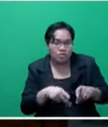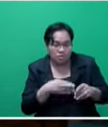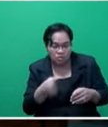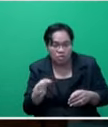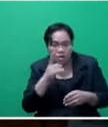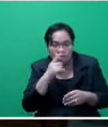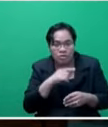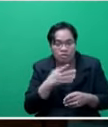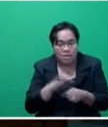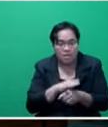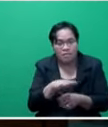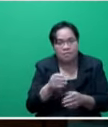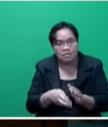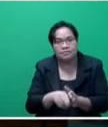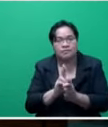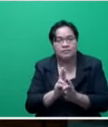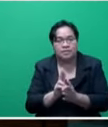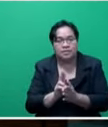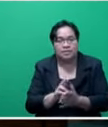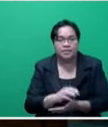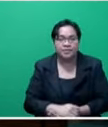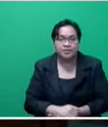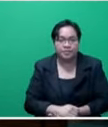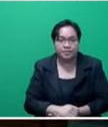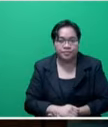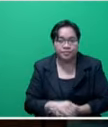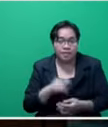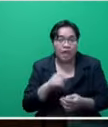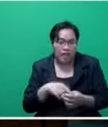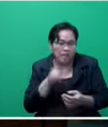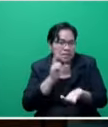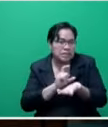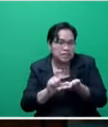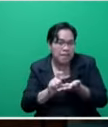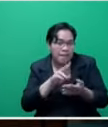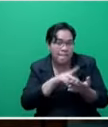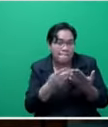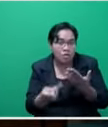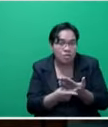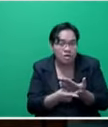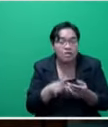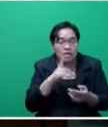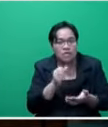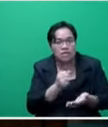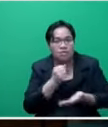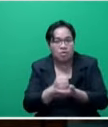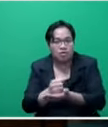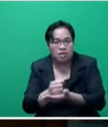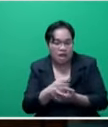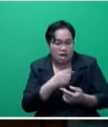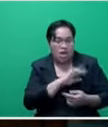shocks. Mr. Speaker, sir, I must note that it is obvious that such programs also support our